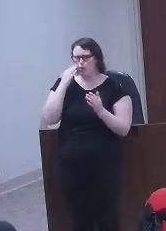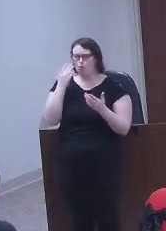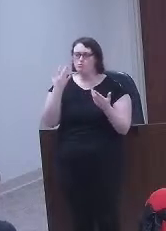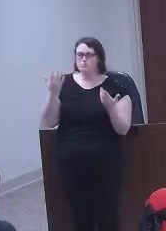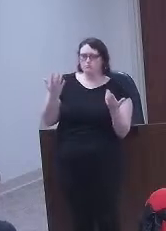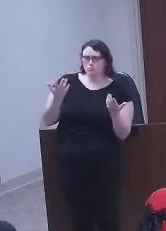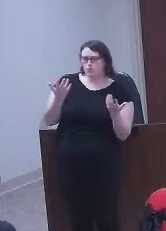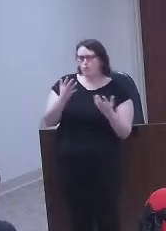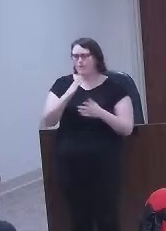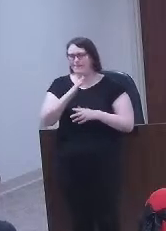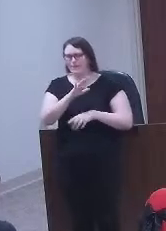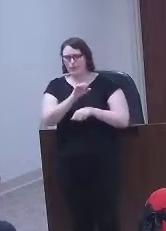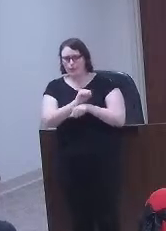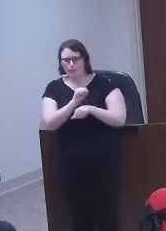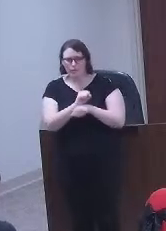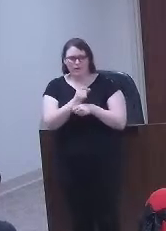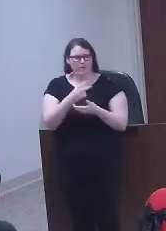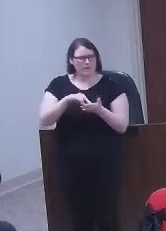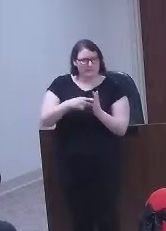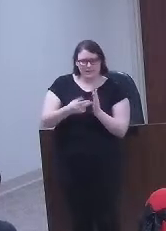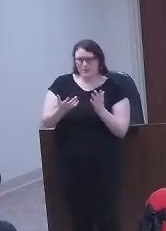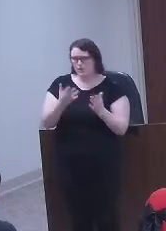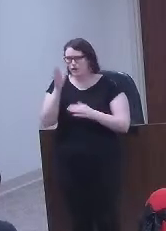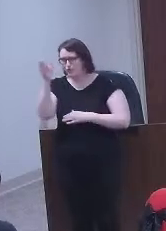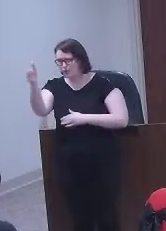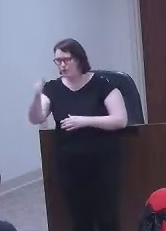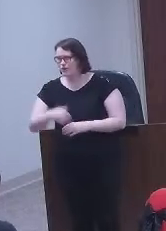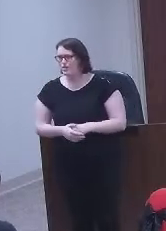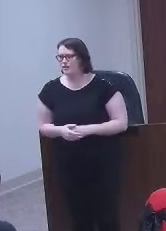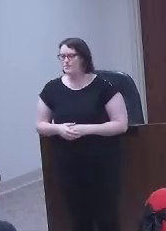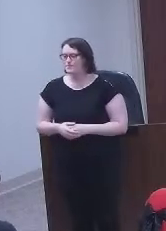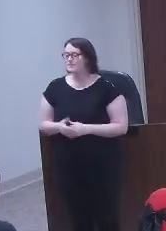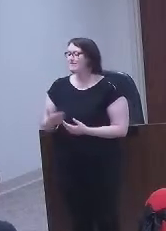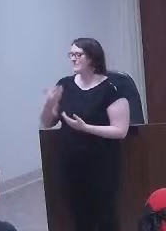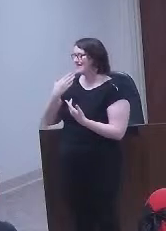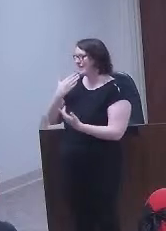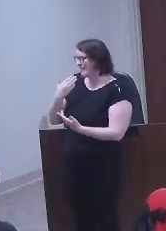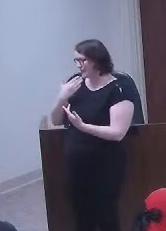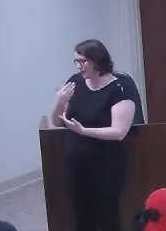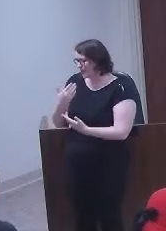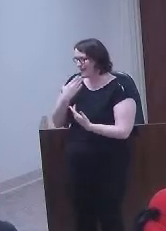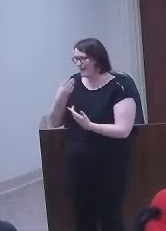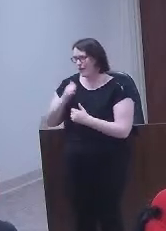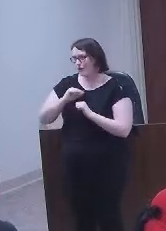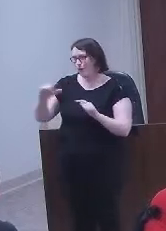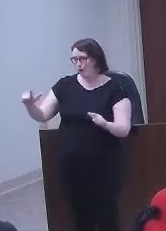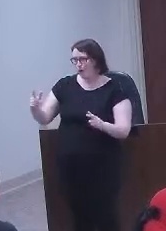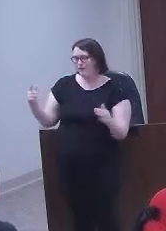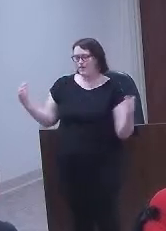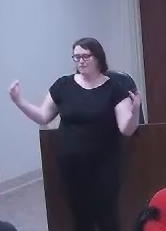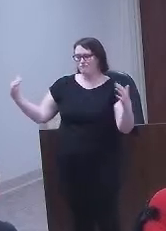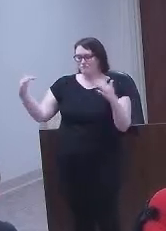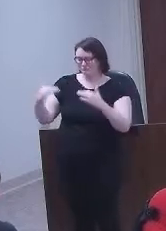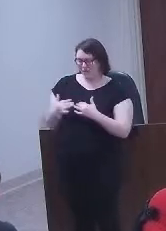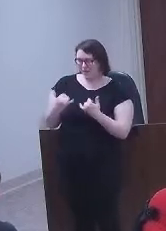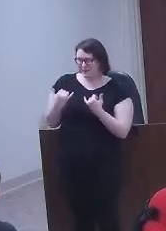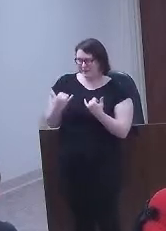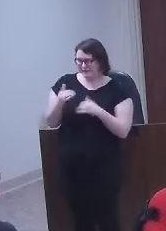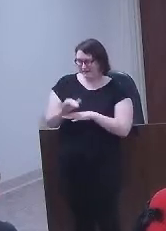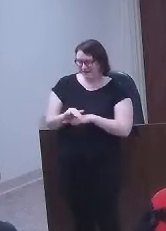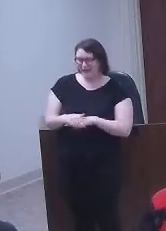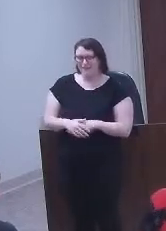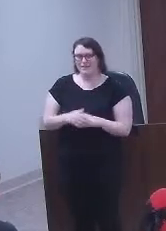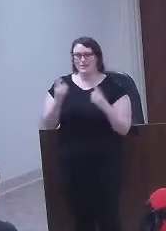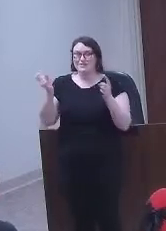of the work and where we're headed. Thank you. Mm-hmm. Well, thank you all for being here tonight and celebrating